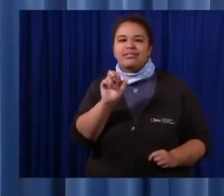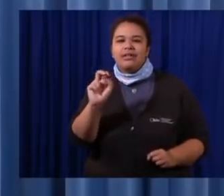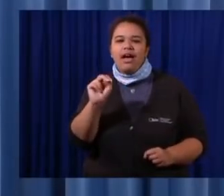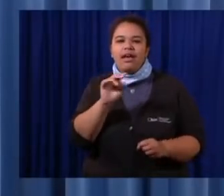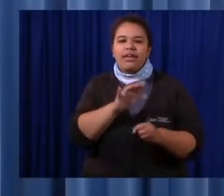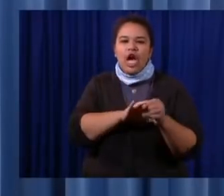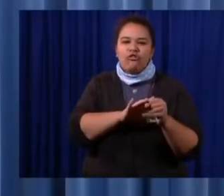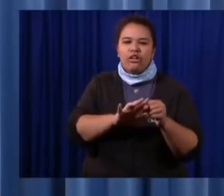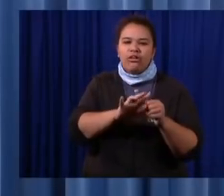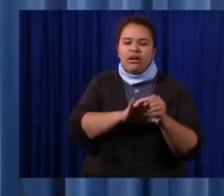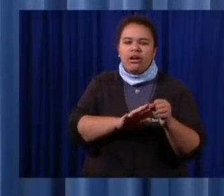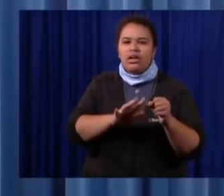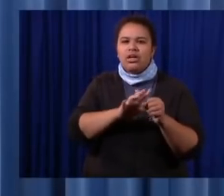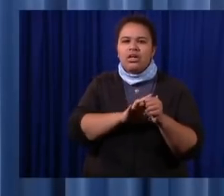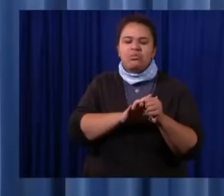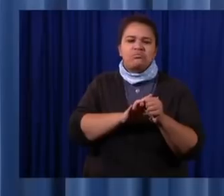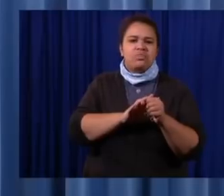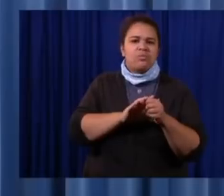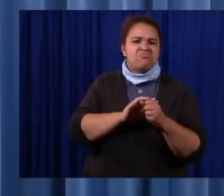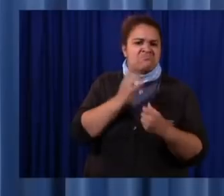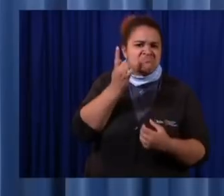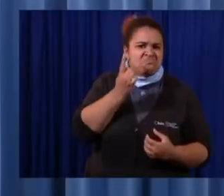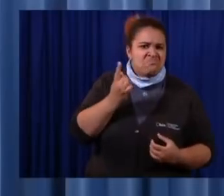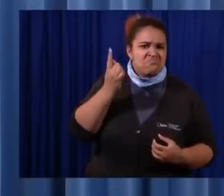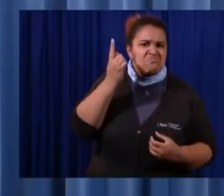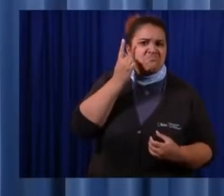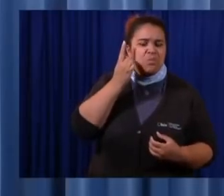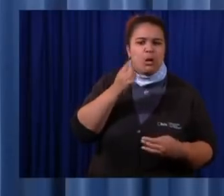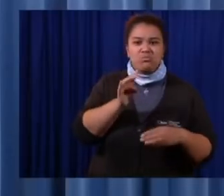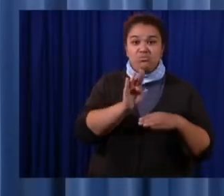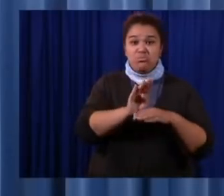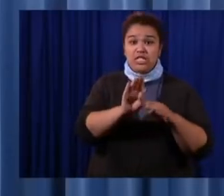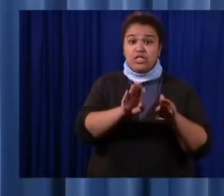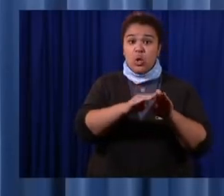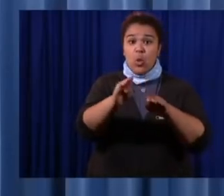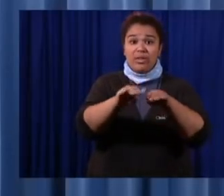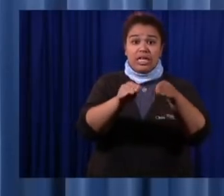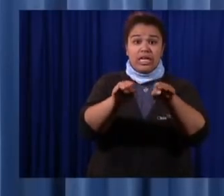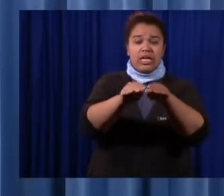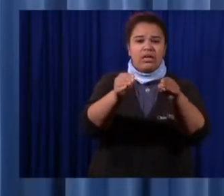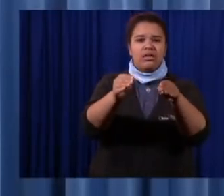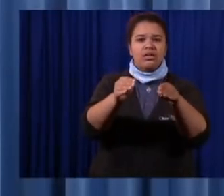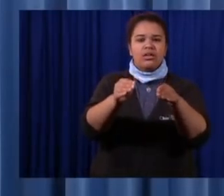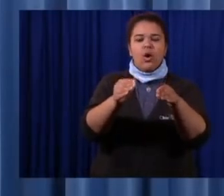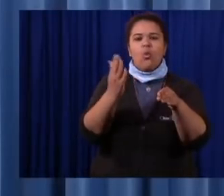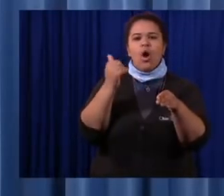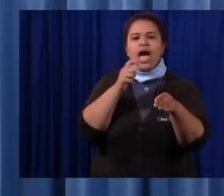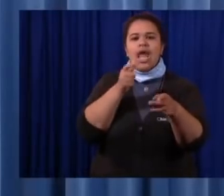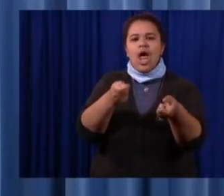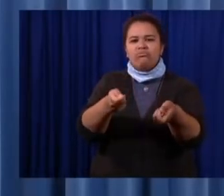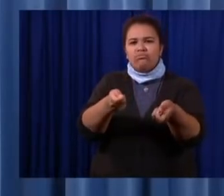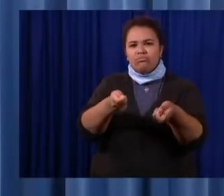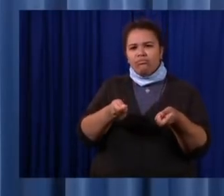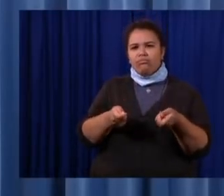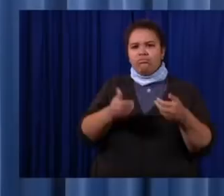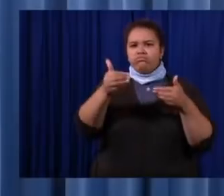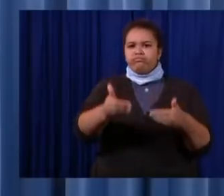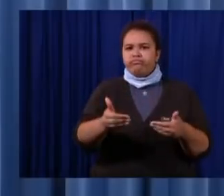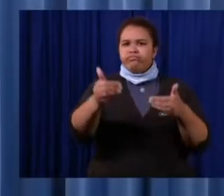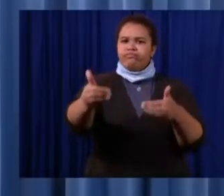not scale back some of the reopening, space them out? What was your thinking on that? It looks like you're just doing